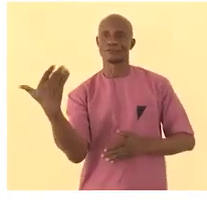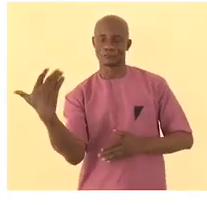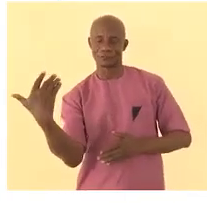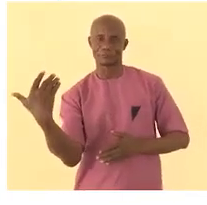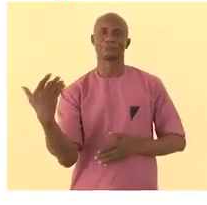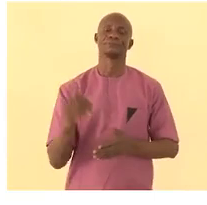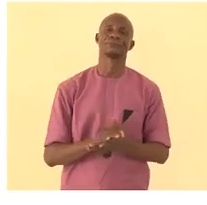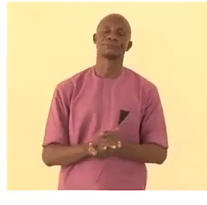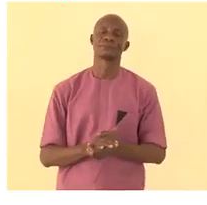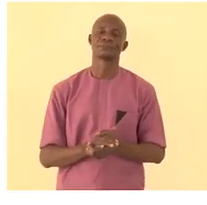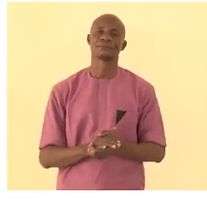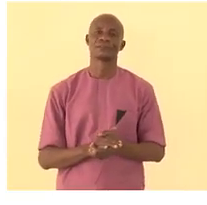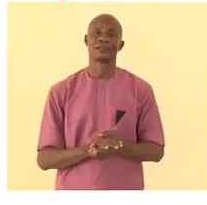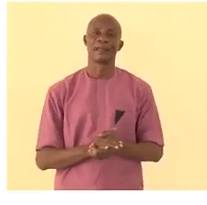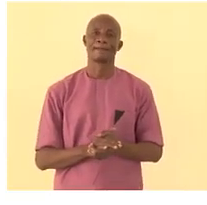to